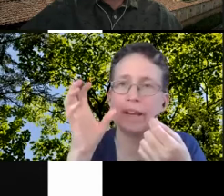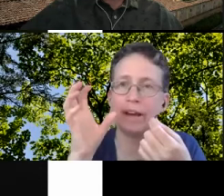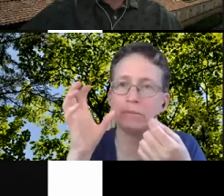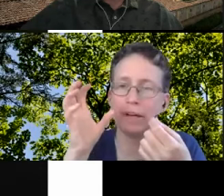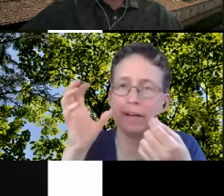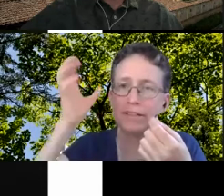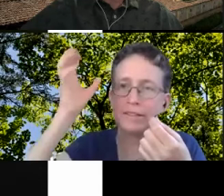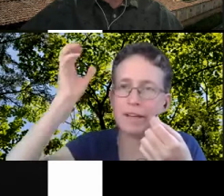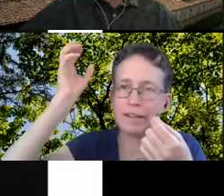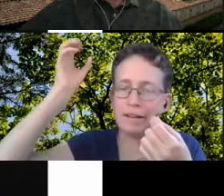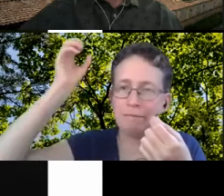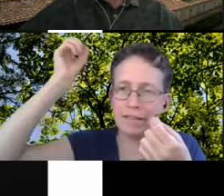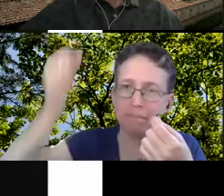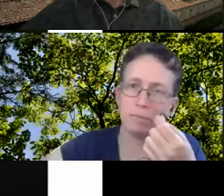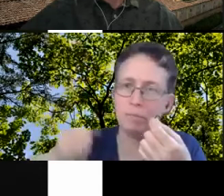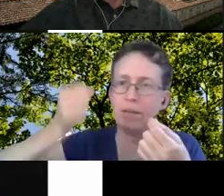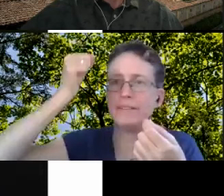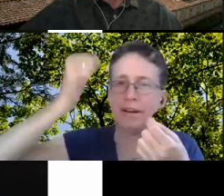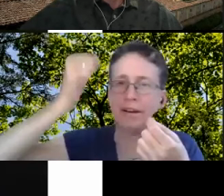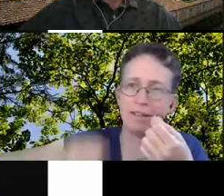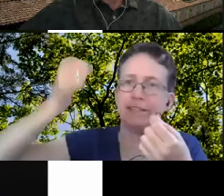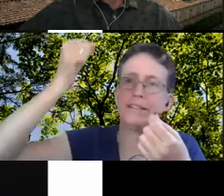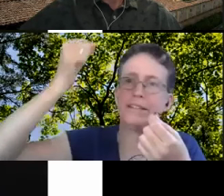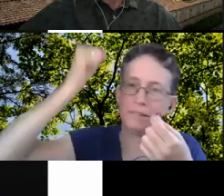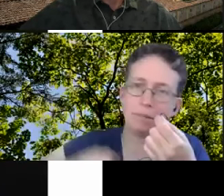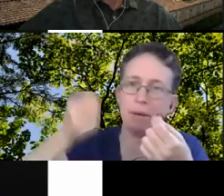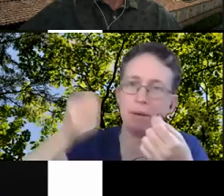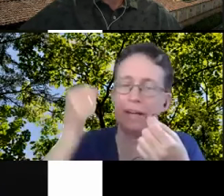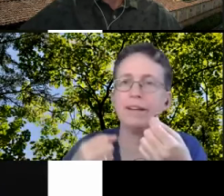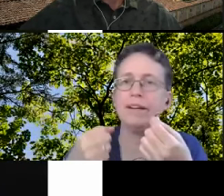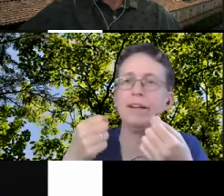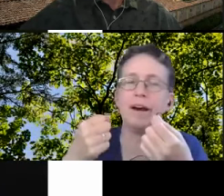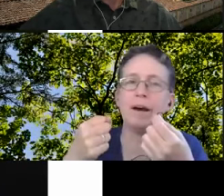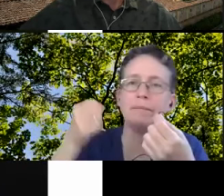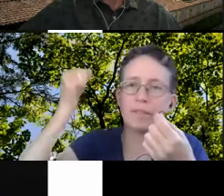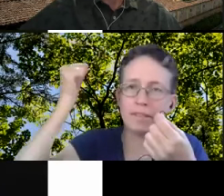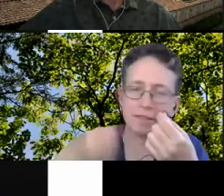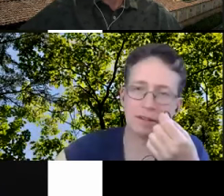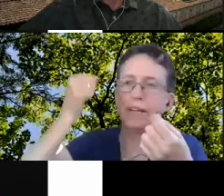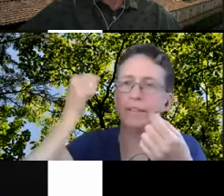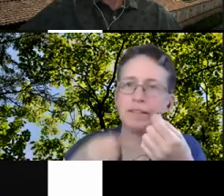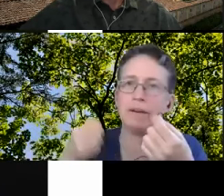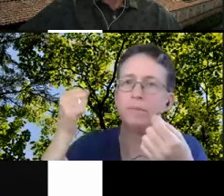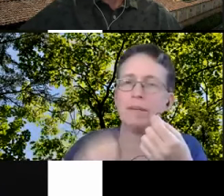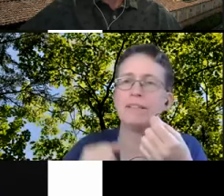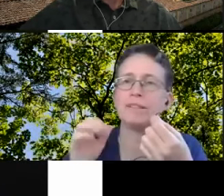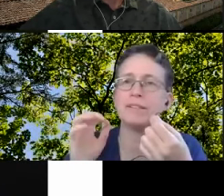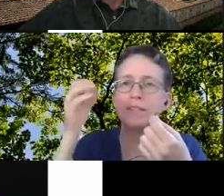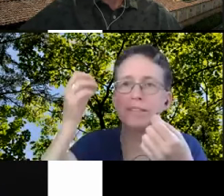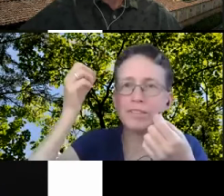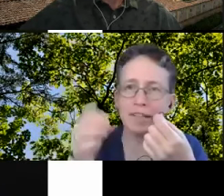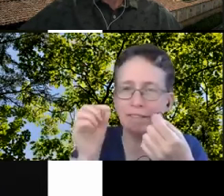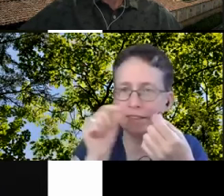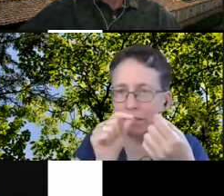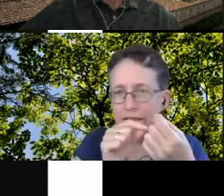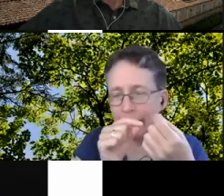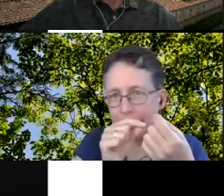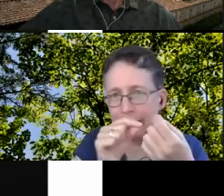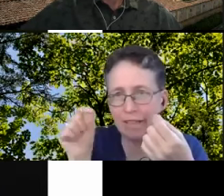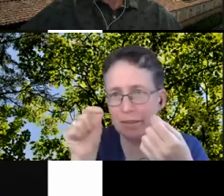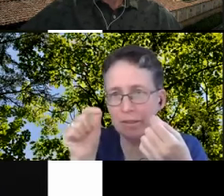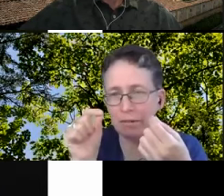natural gas wells that make this booming sound as they sort of are pumping. So this like regular loud booming sound. So there's